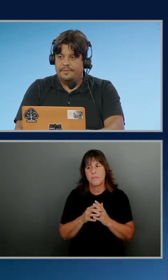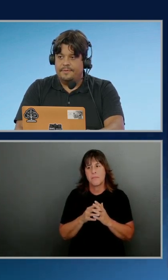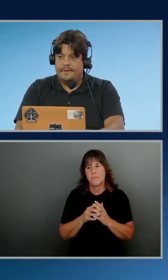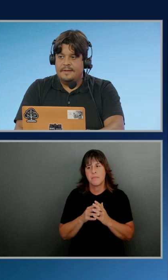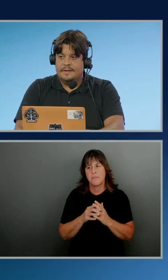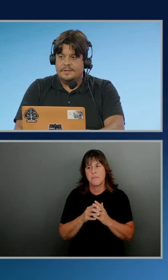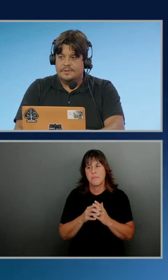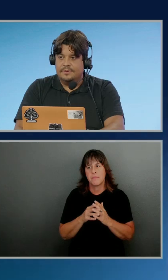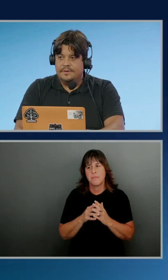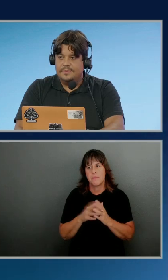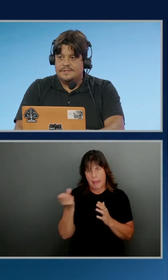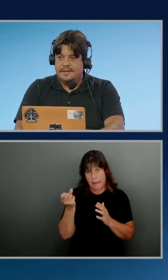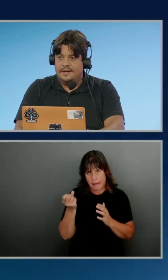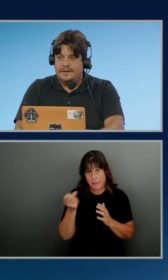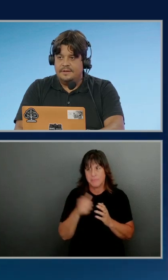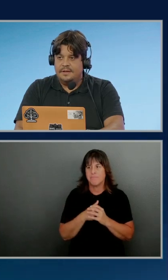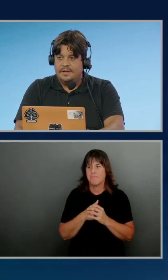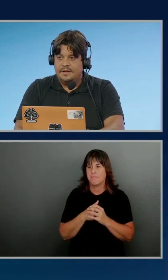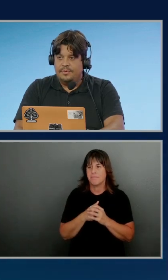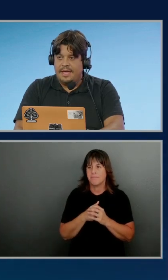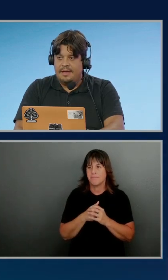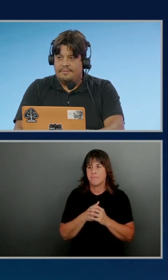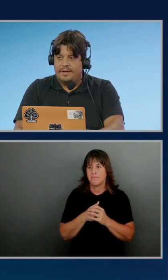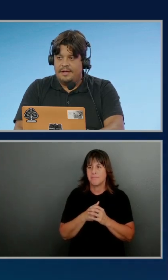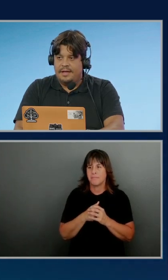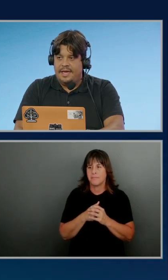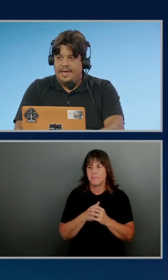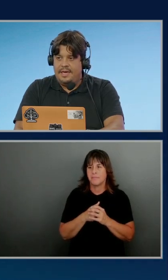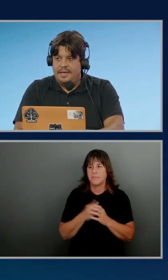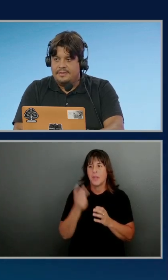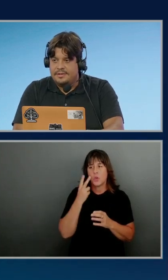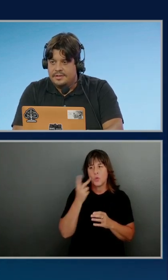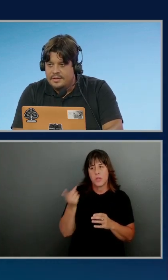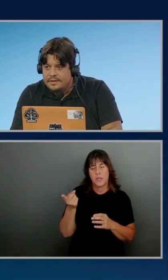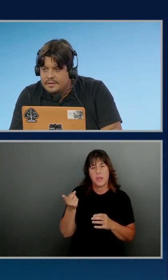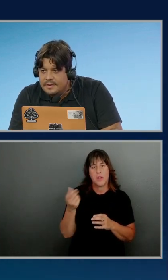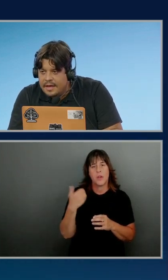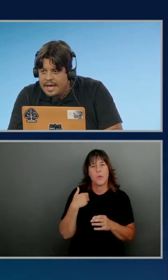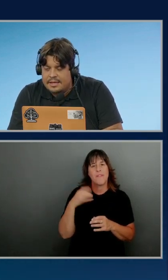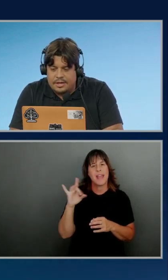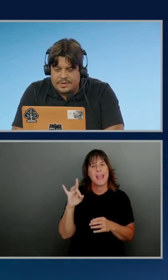you go. So you see here we have